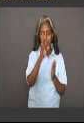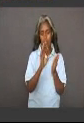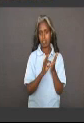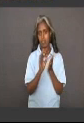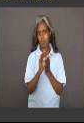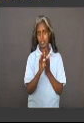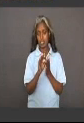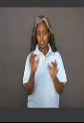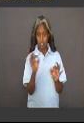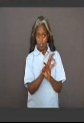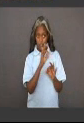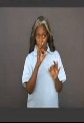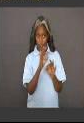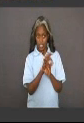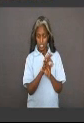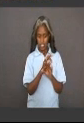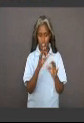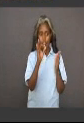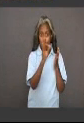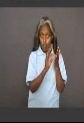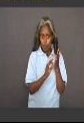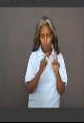function formula to work.